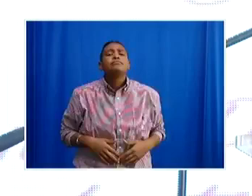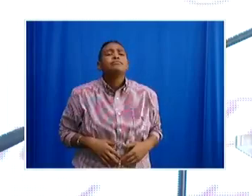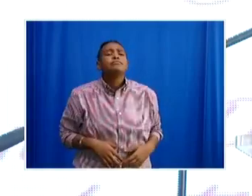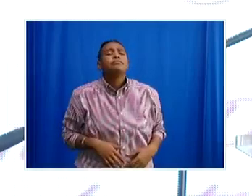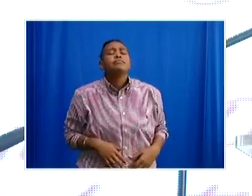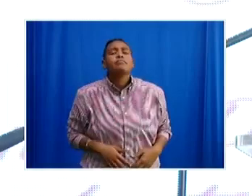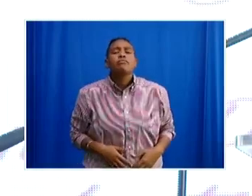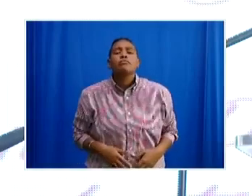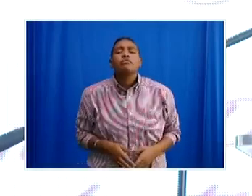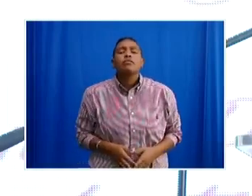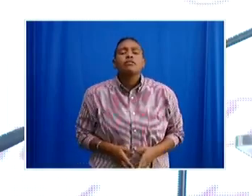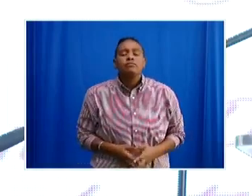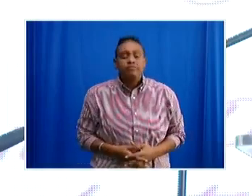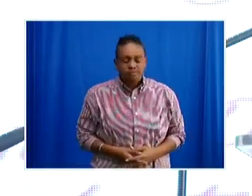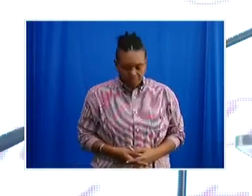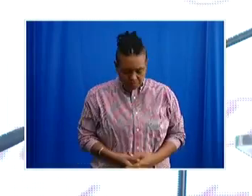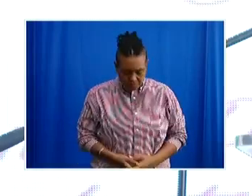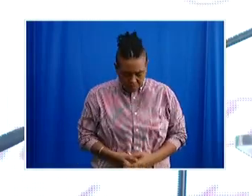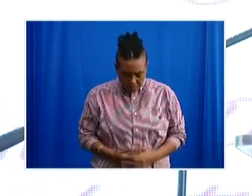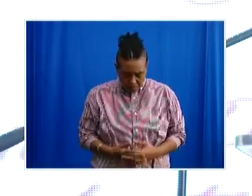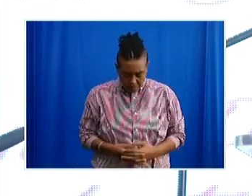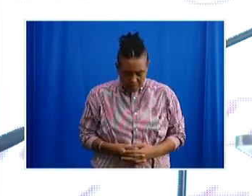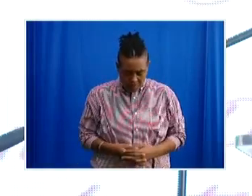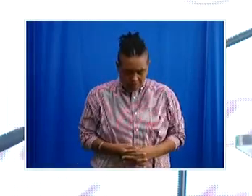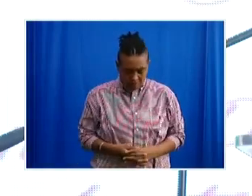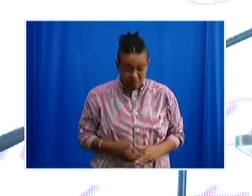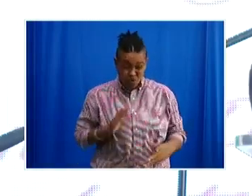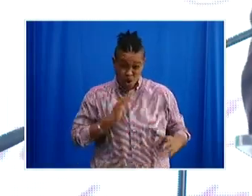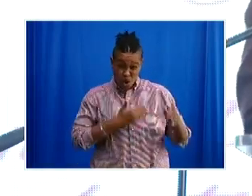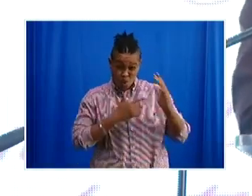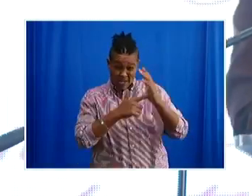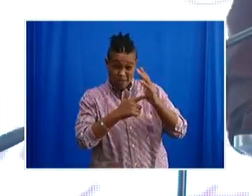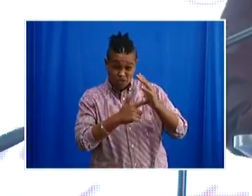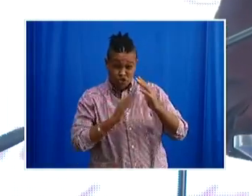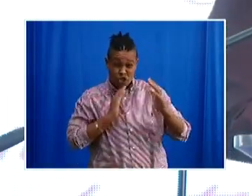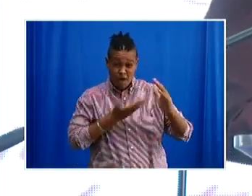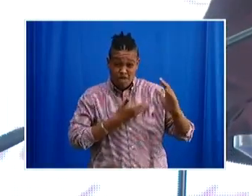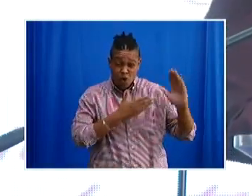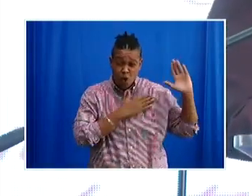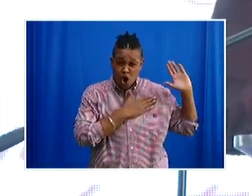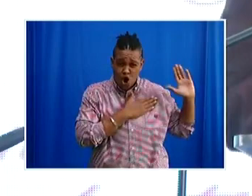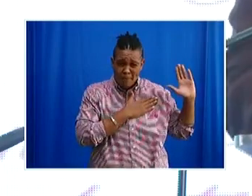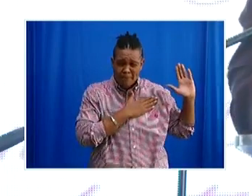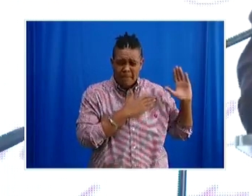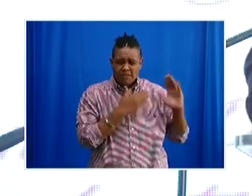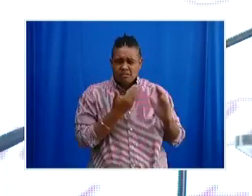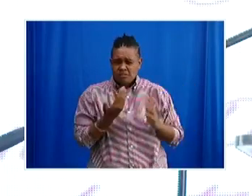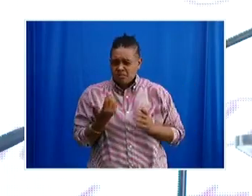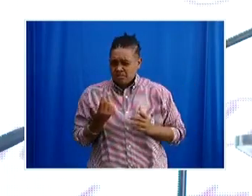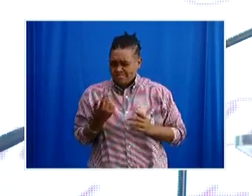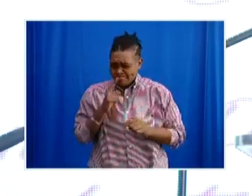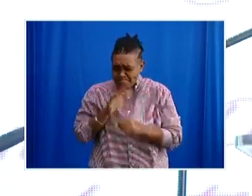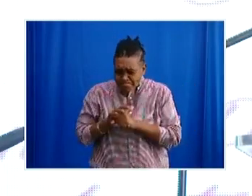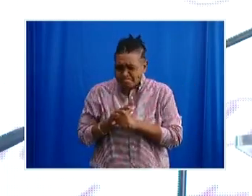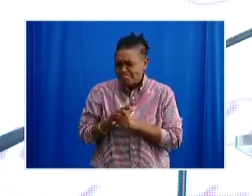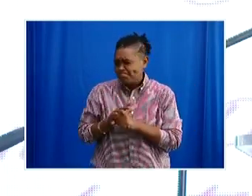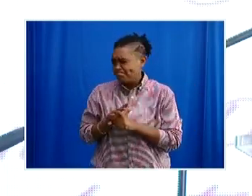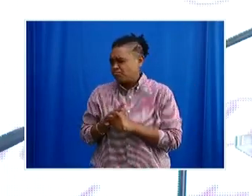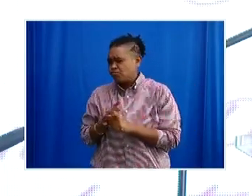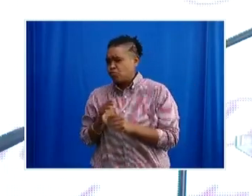Our demonstration of our commitment to disaster